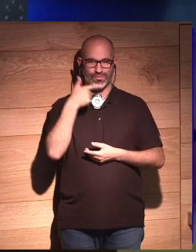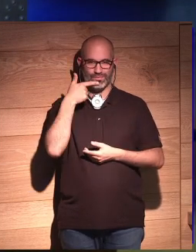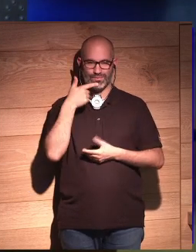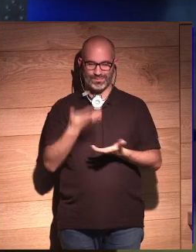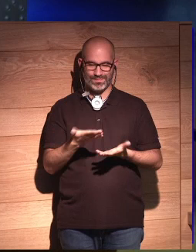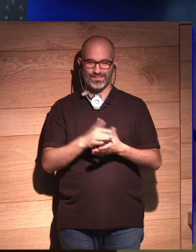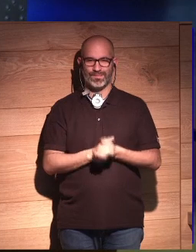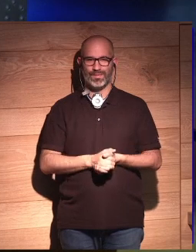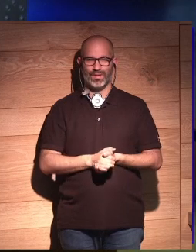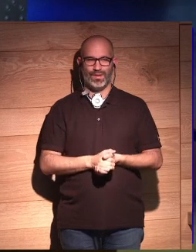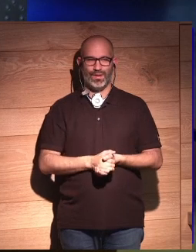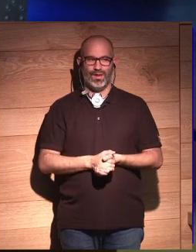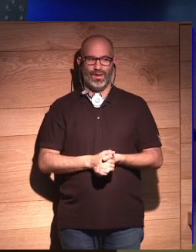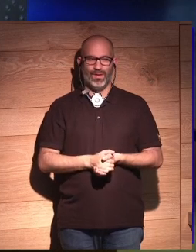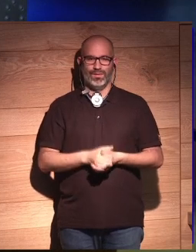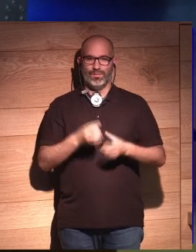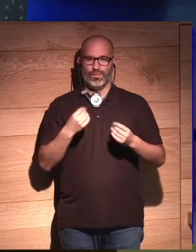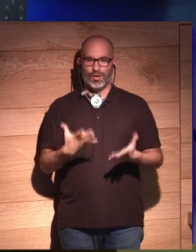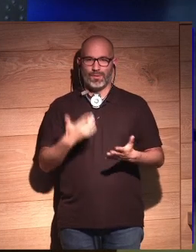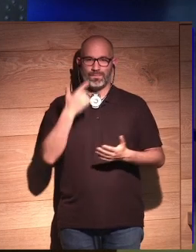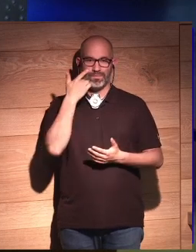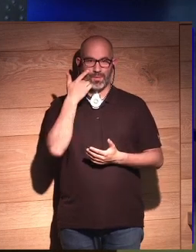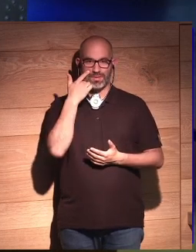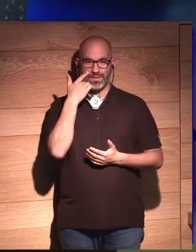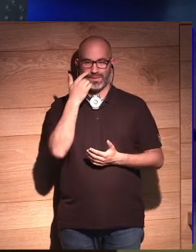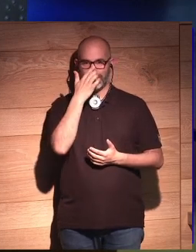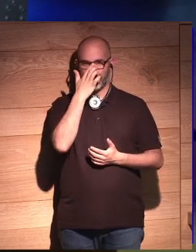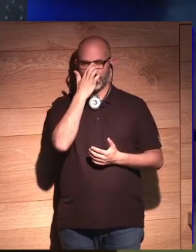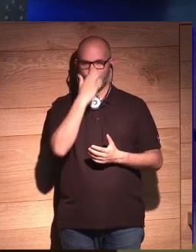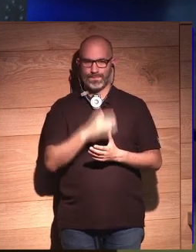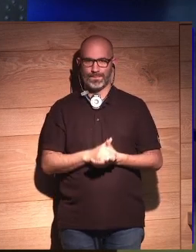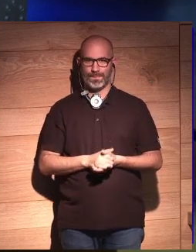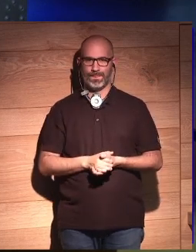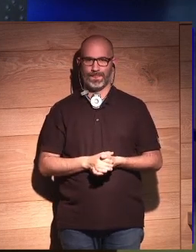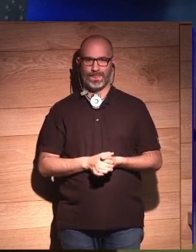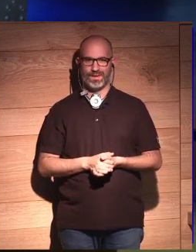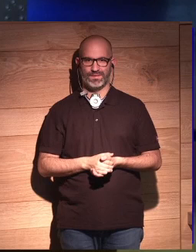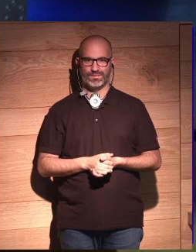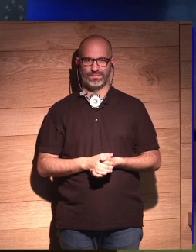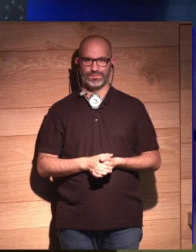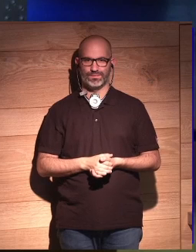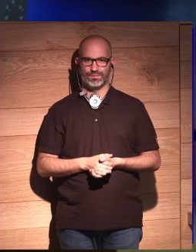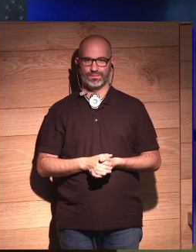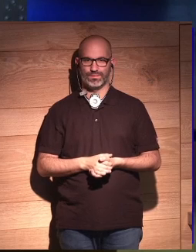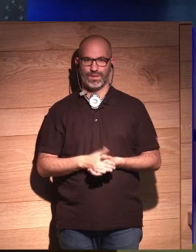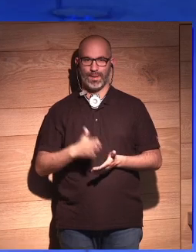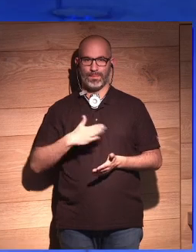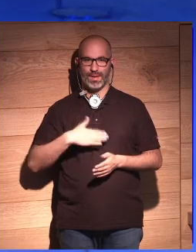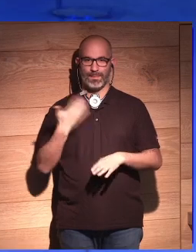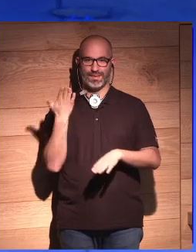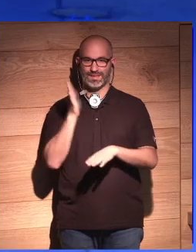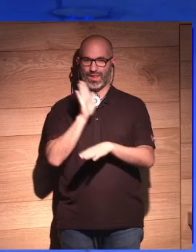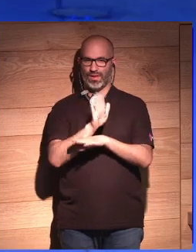So let's see here. Prepare to talk for you. It has a lot in it, so I'm going to read a